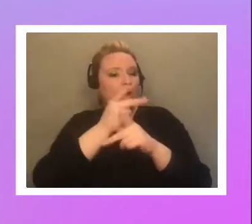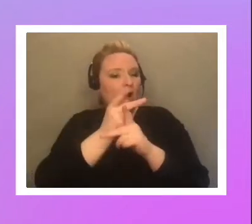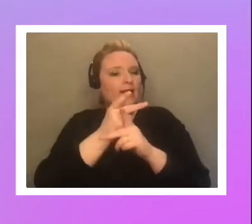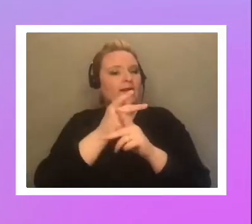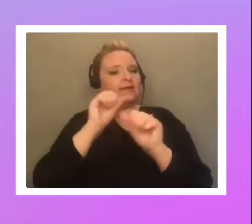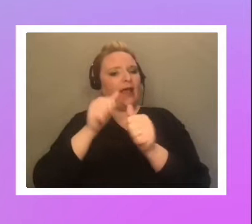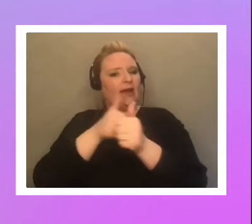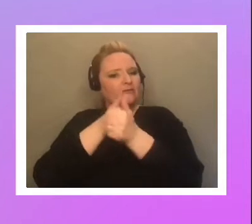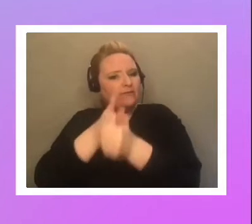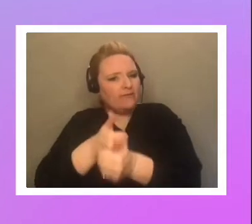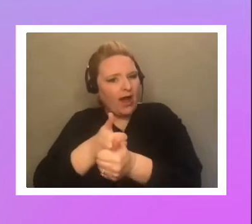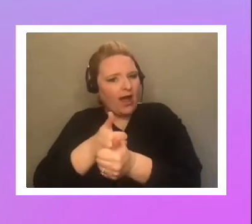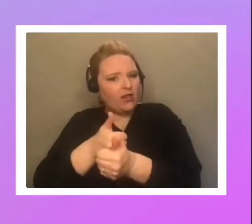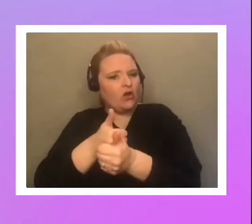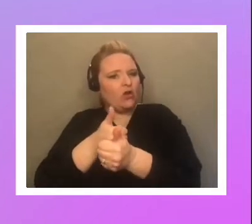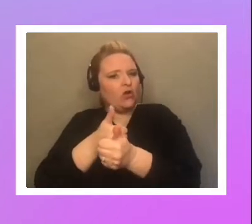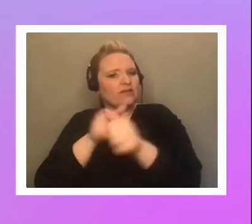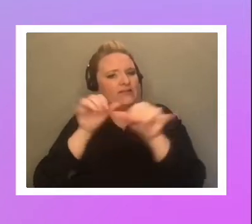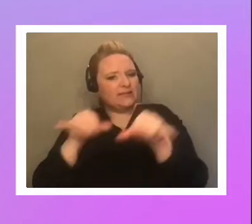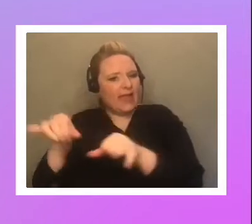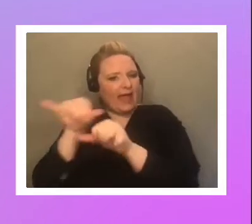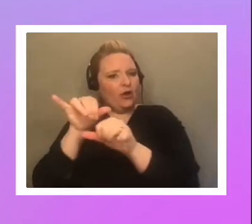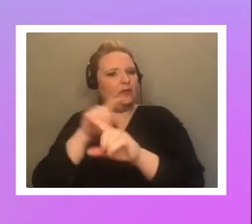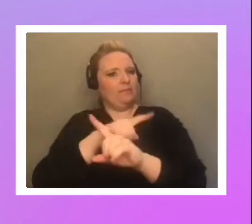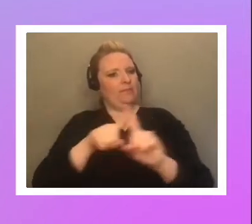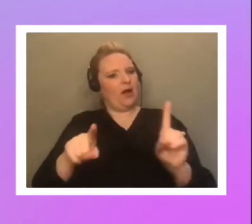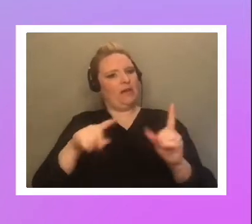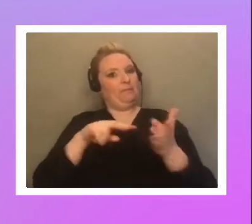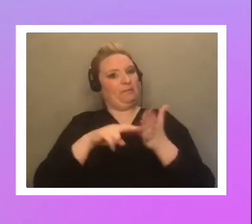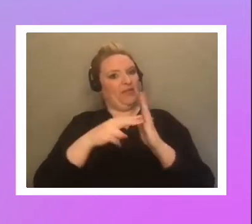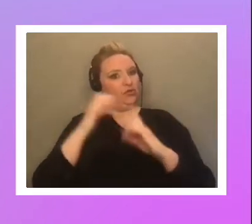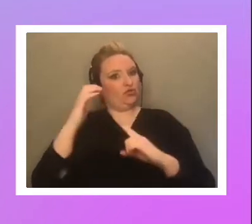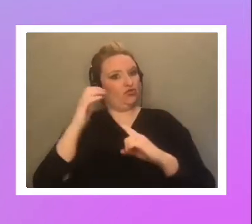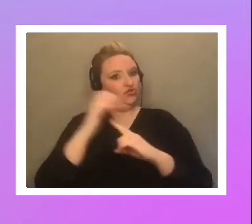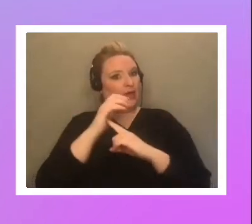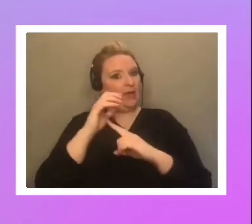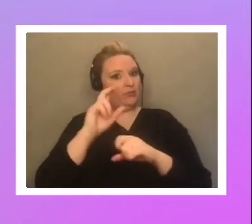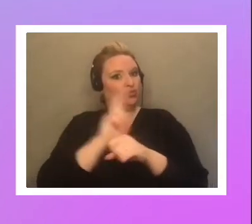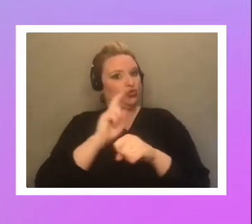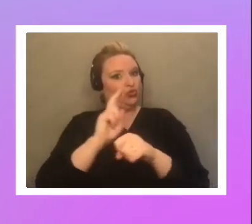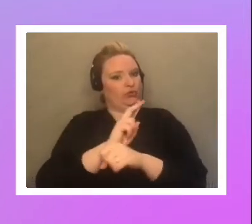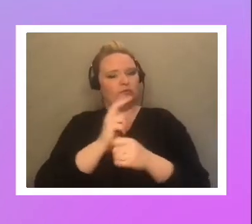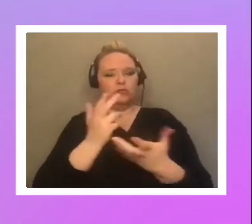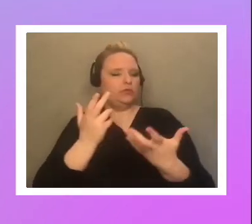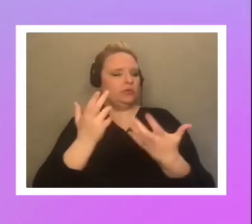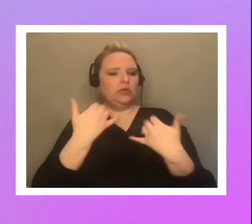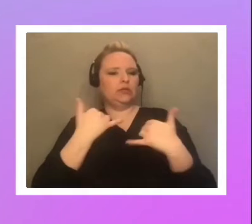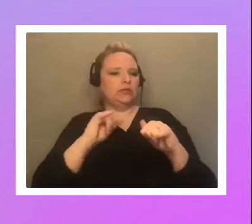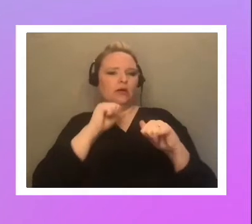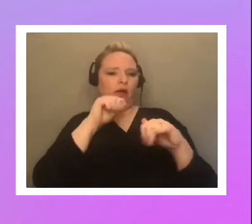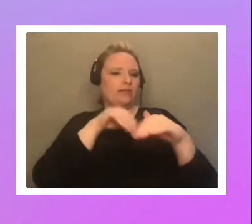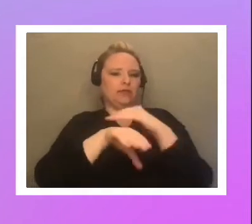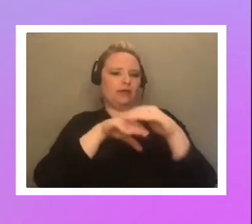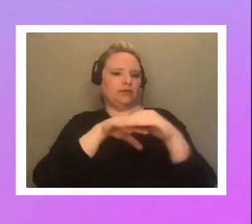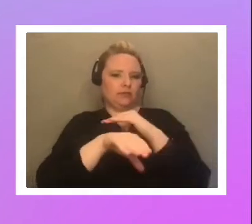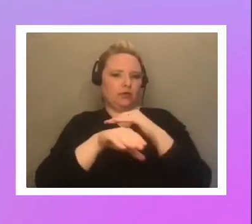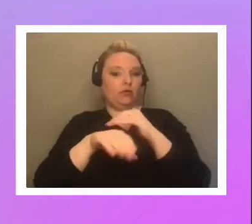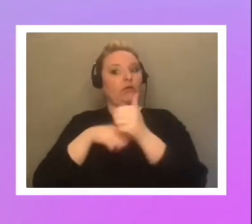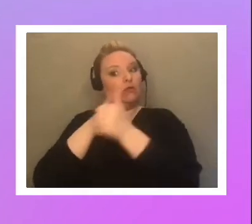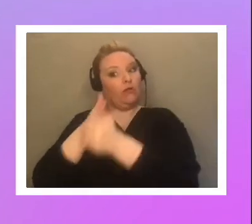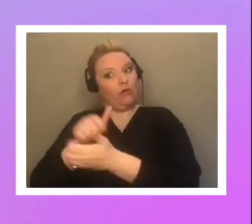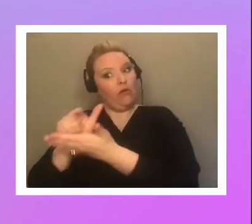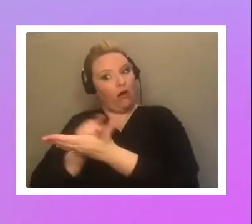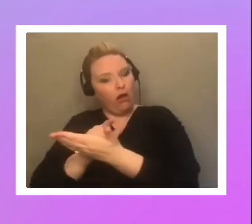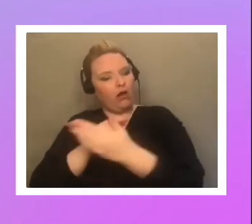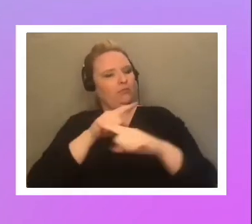but it's not the greatest user experience. It's not accessible. And your consultant